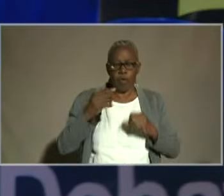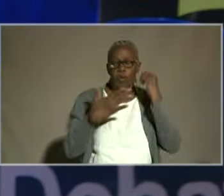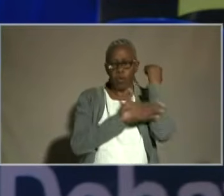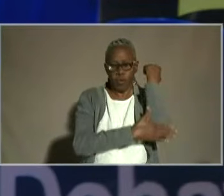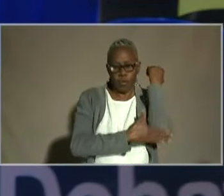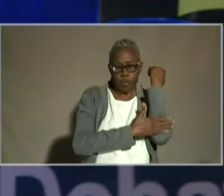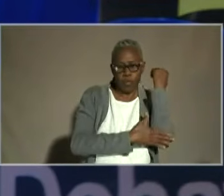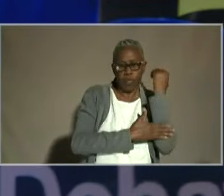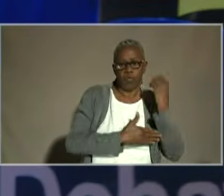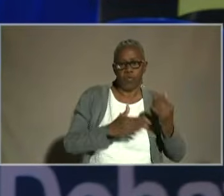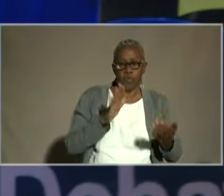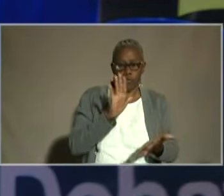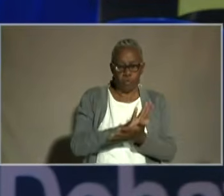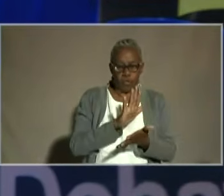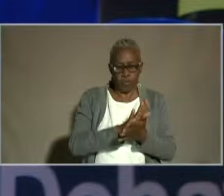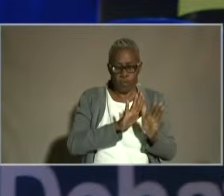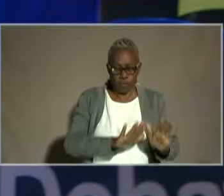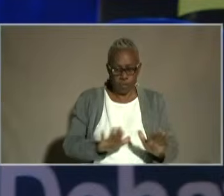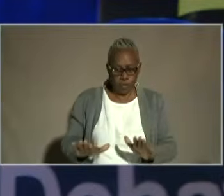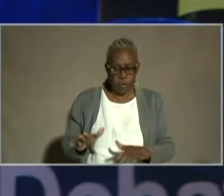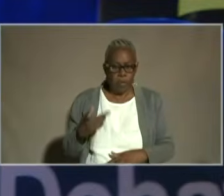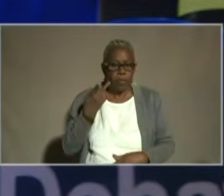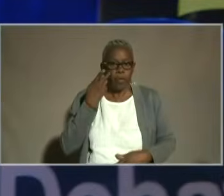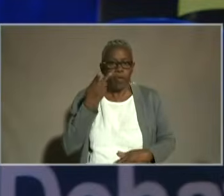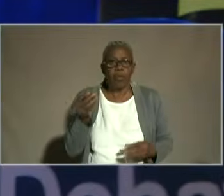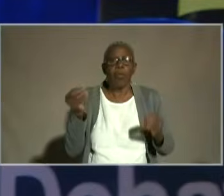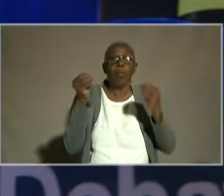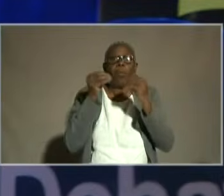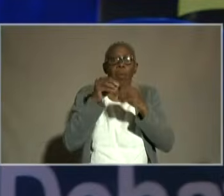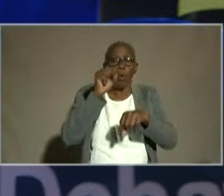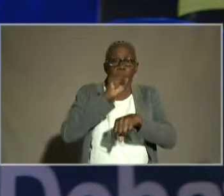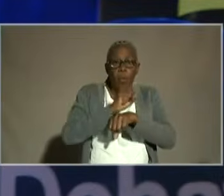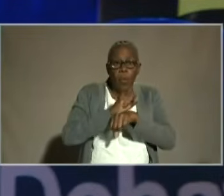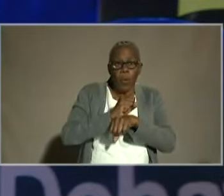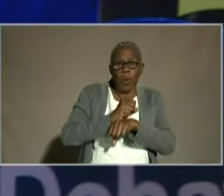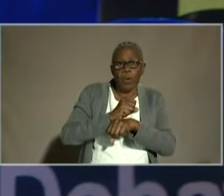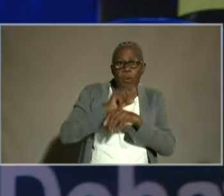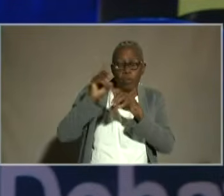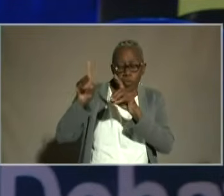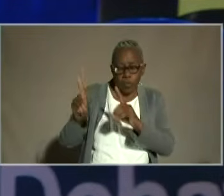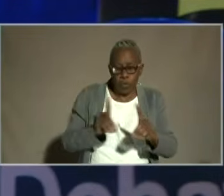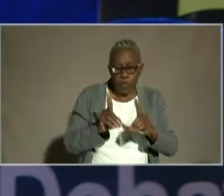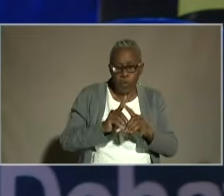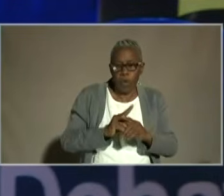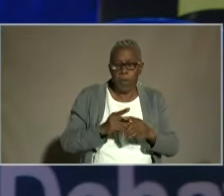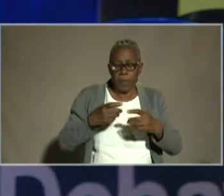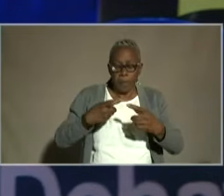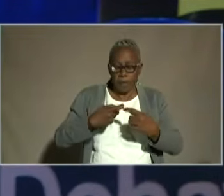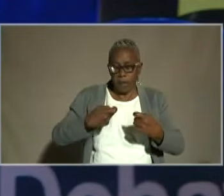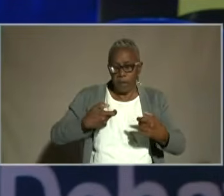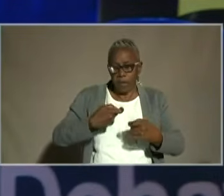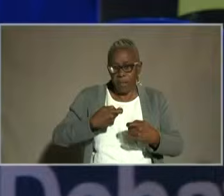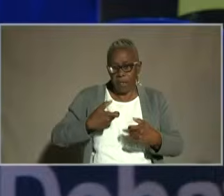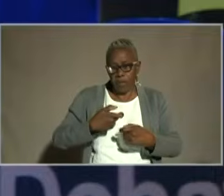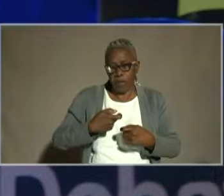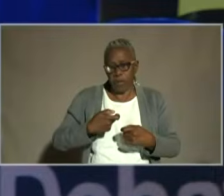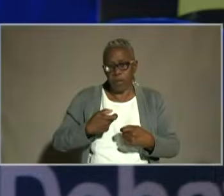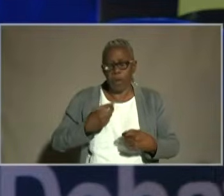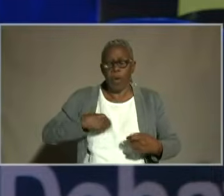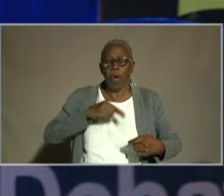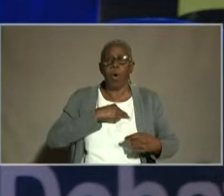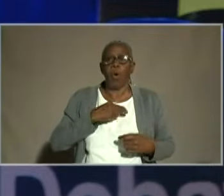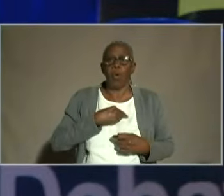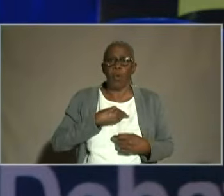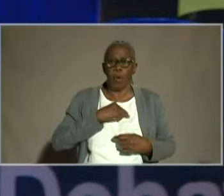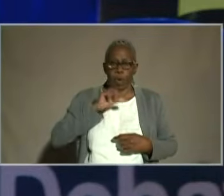into being. You will see more work being done on reducing electricity. Our government is